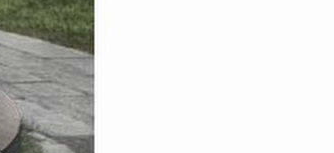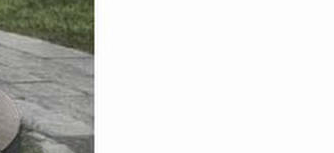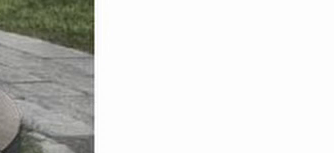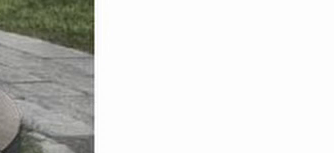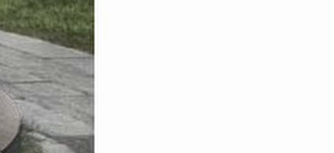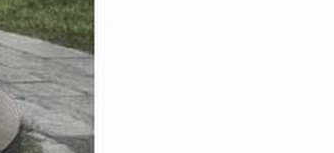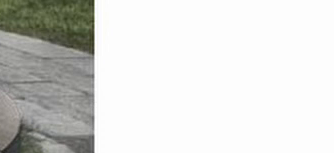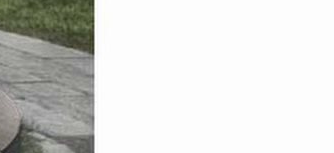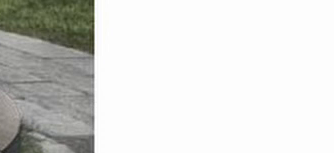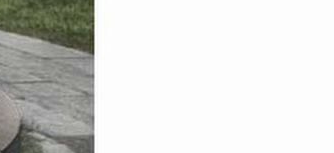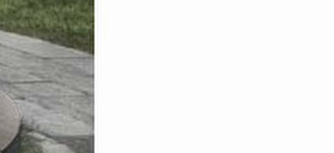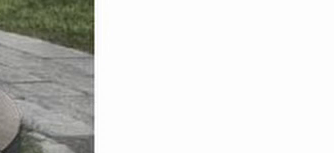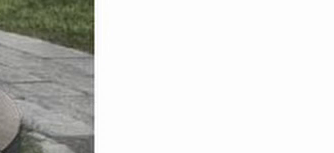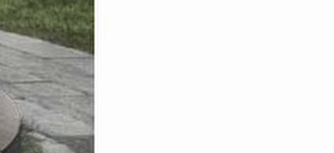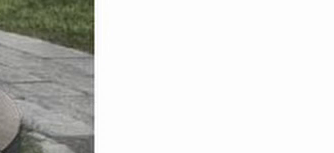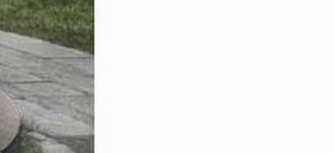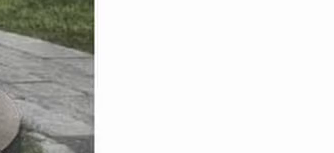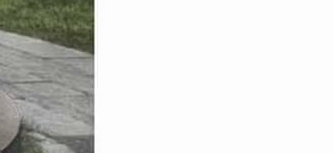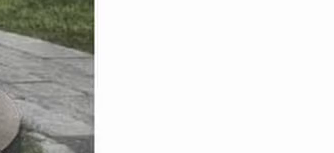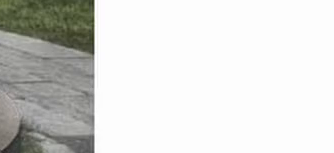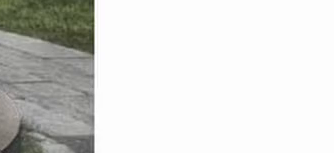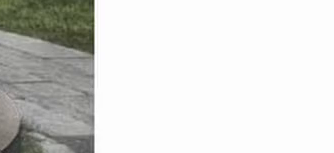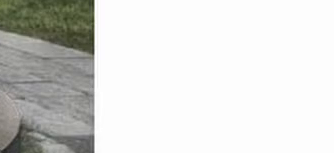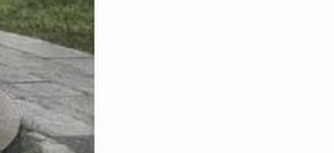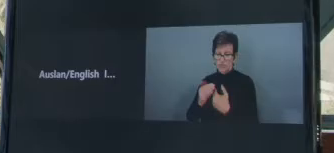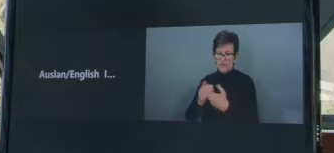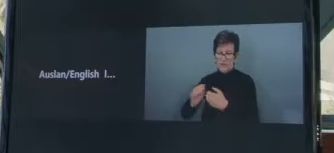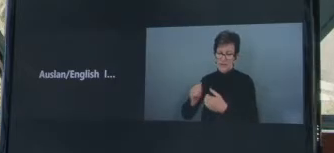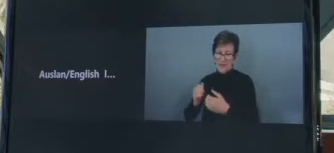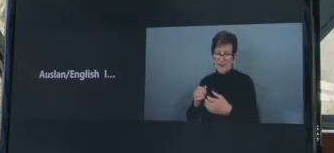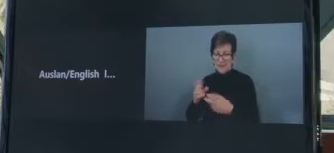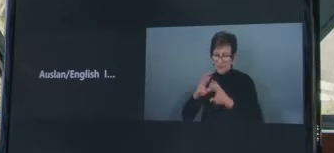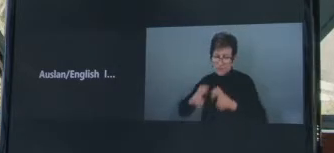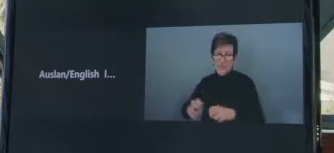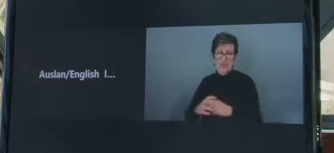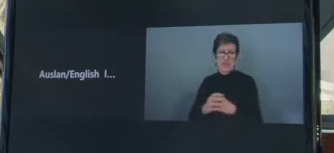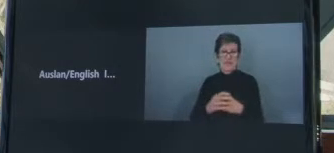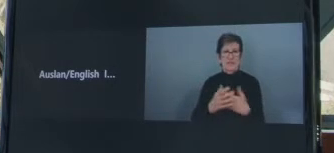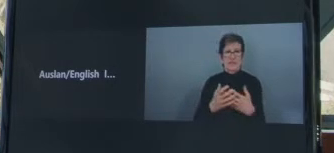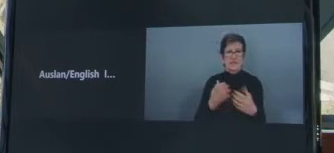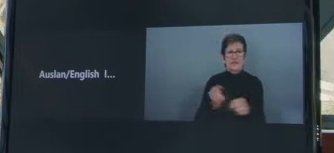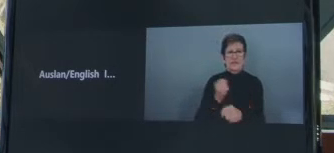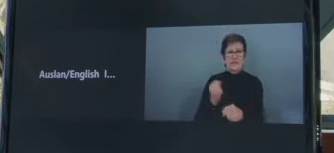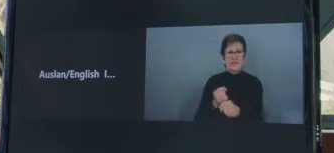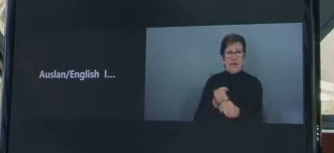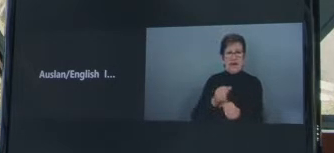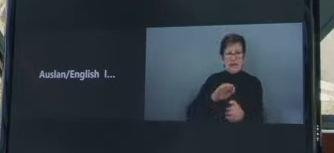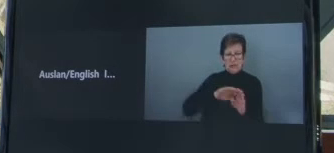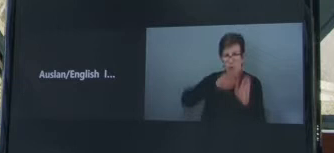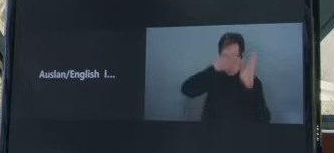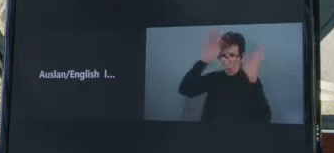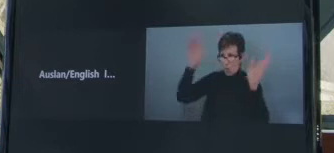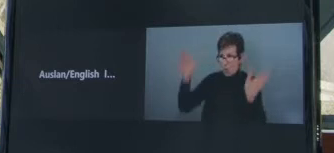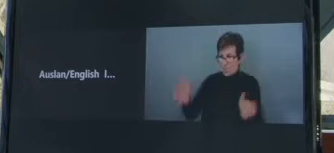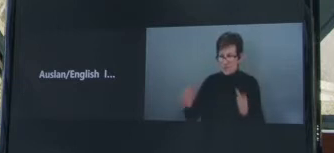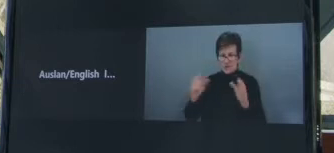with a colleague, Gustavo Krembel, to grow domes and large-scale structures right outside of our building.